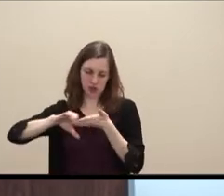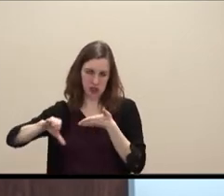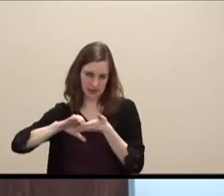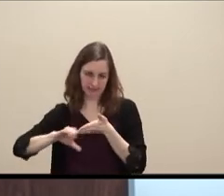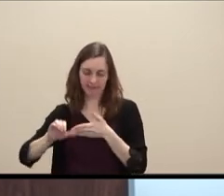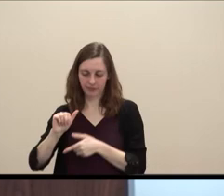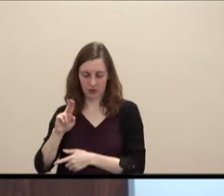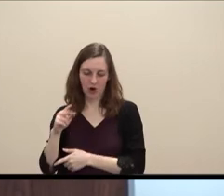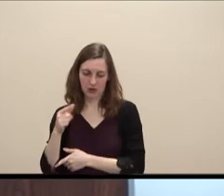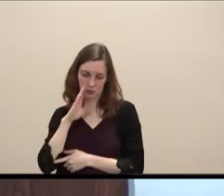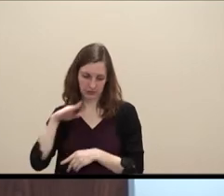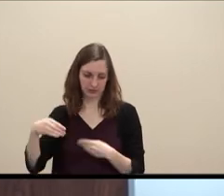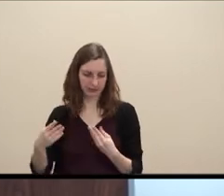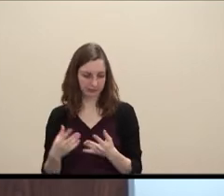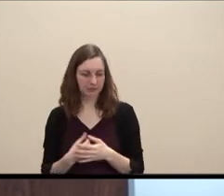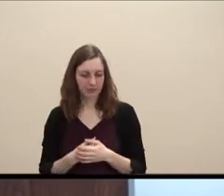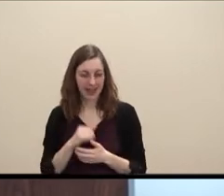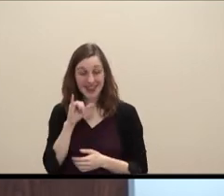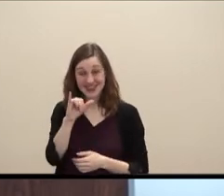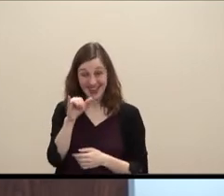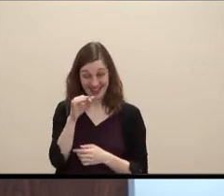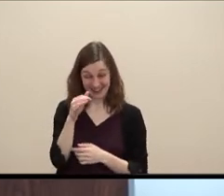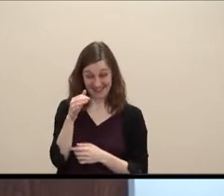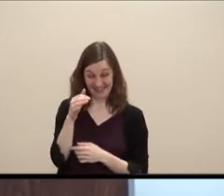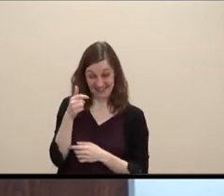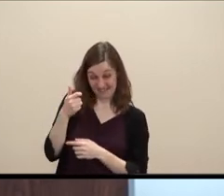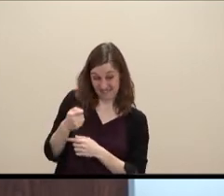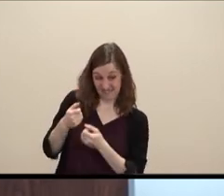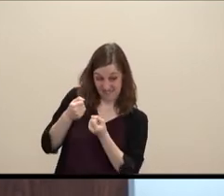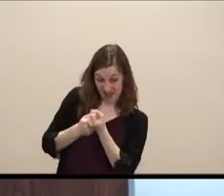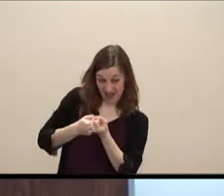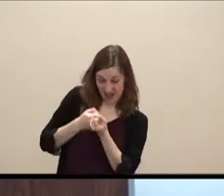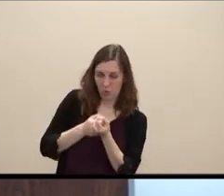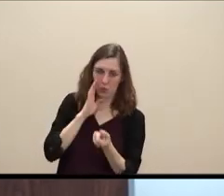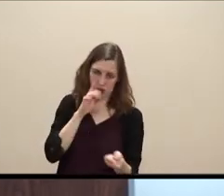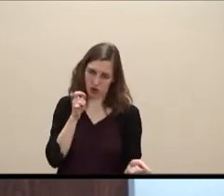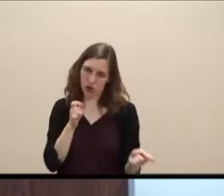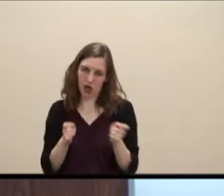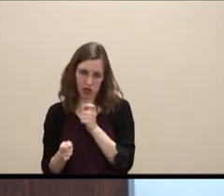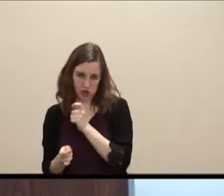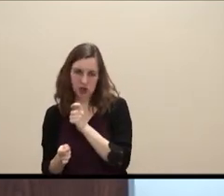change over time once we have a full phase in.